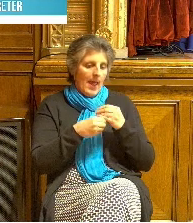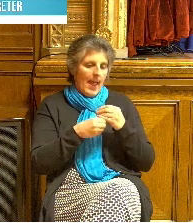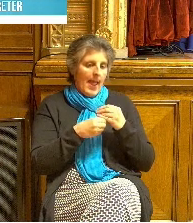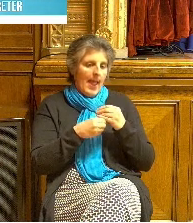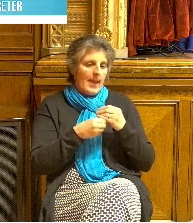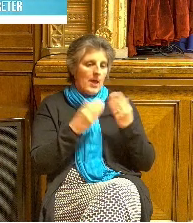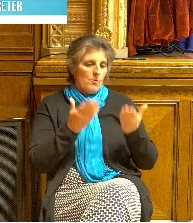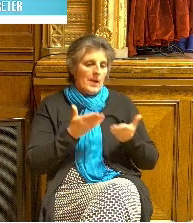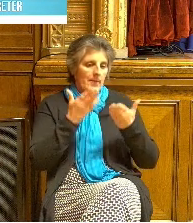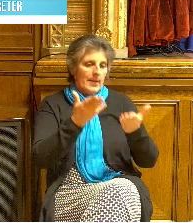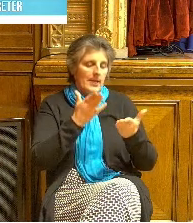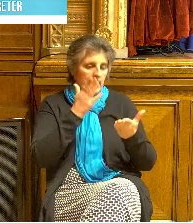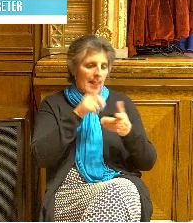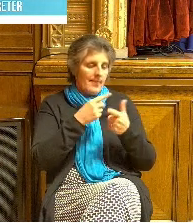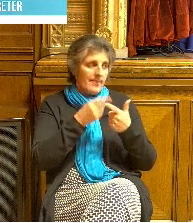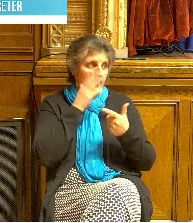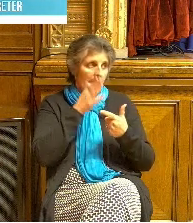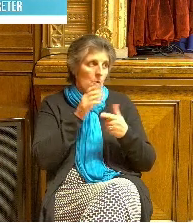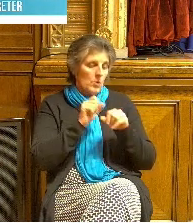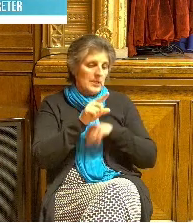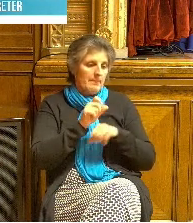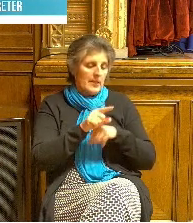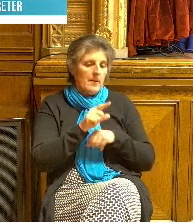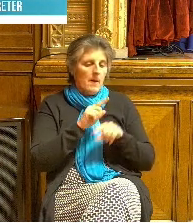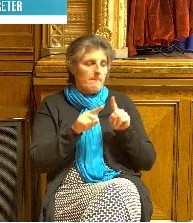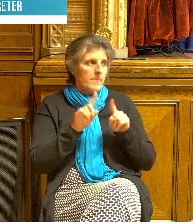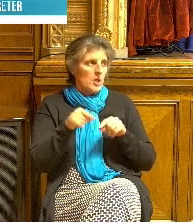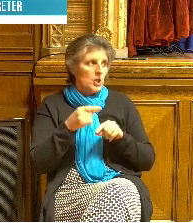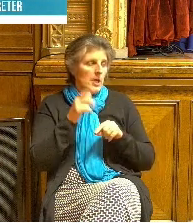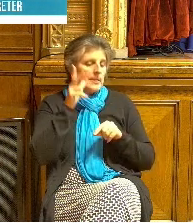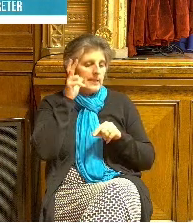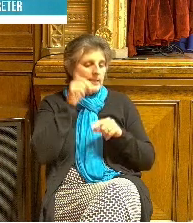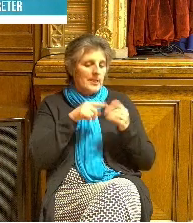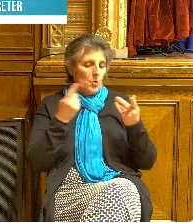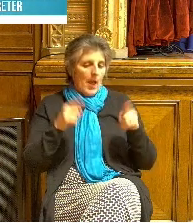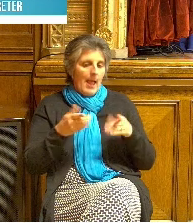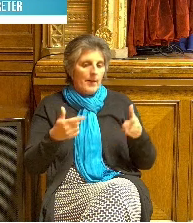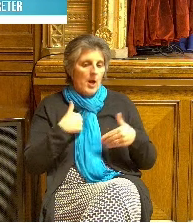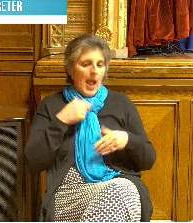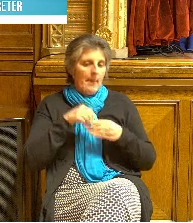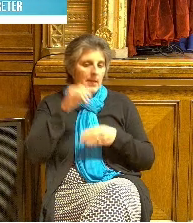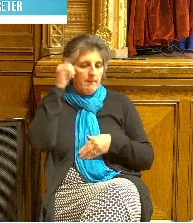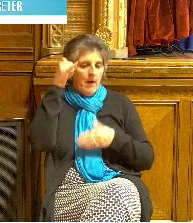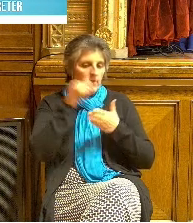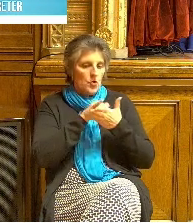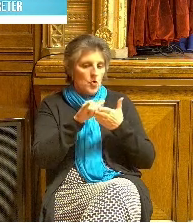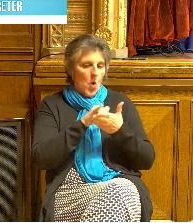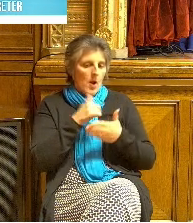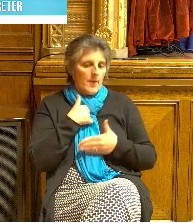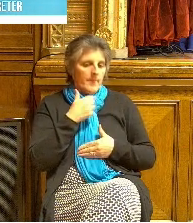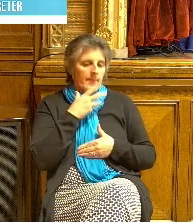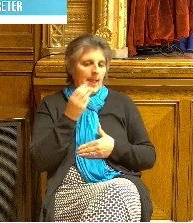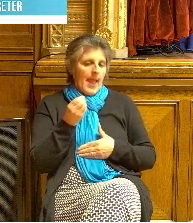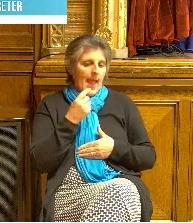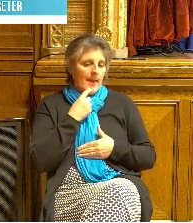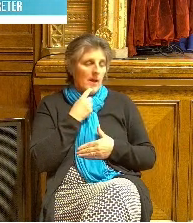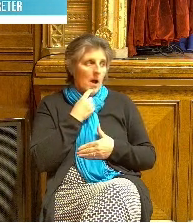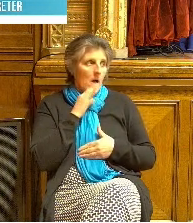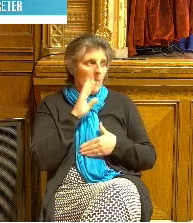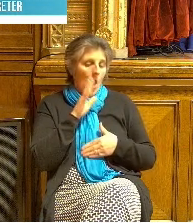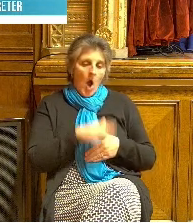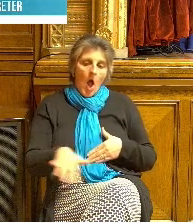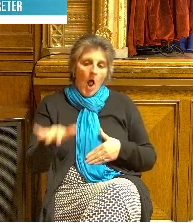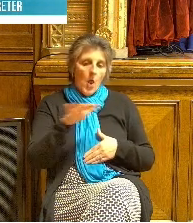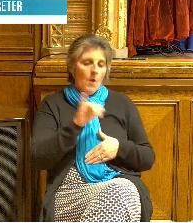and recommendations, and we will submit them. But just in listening to what happened here, I'm in Buffalo, New York, and all